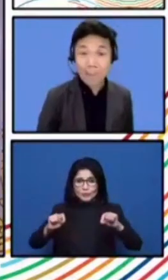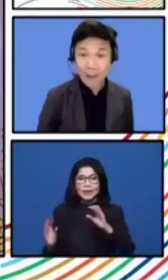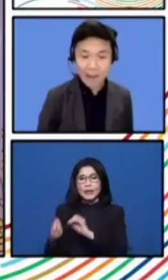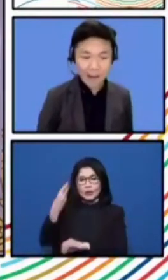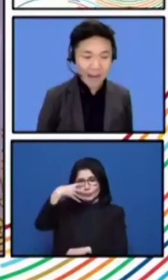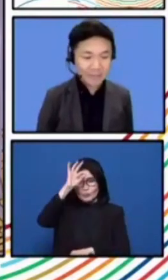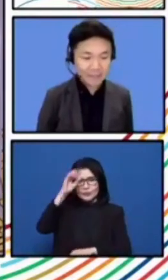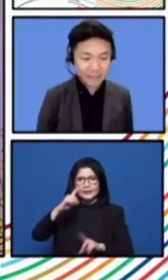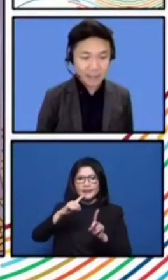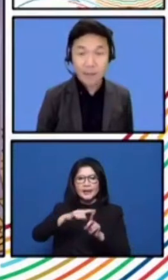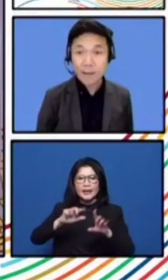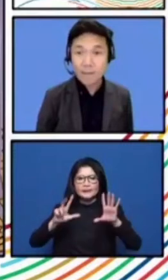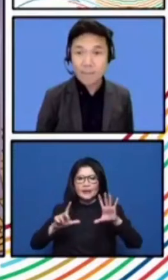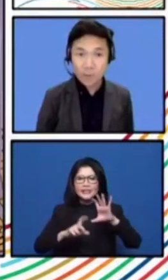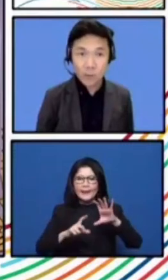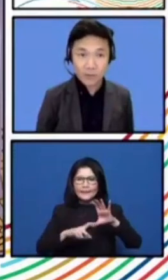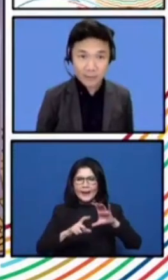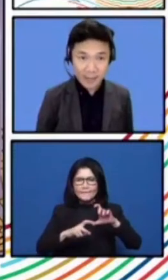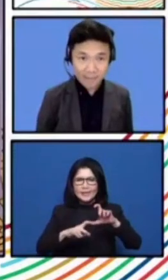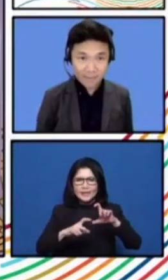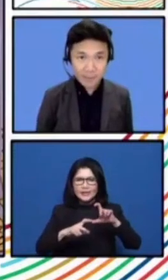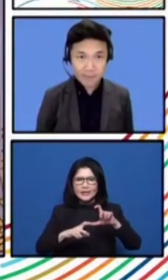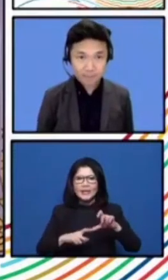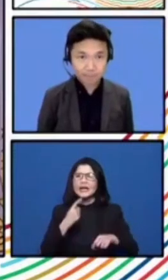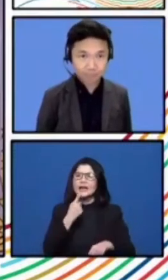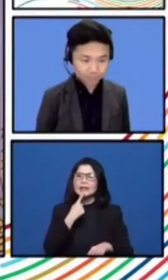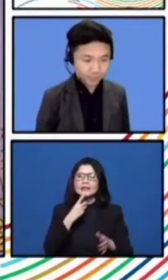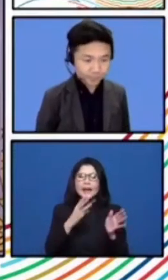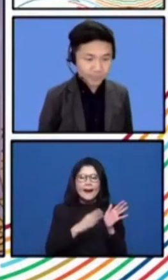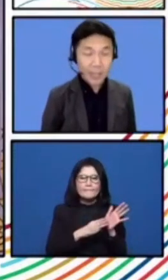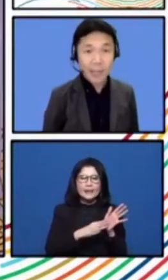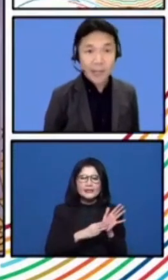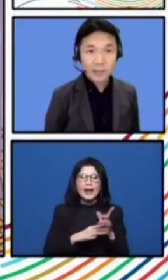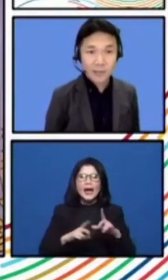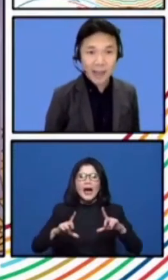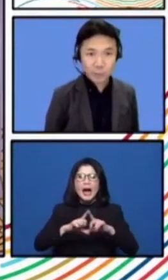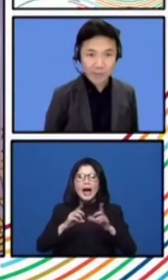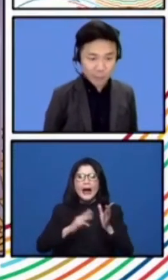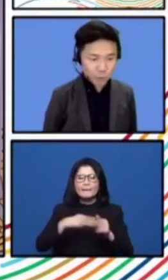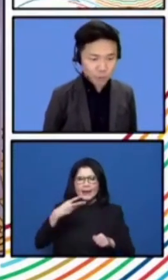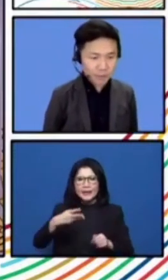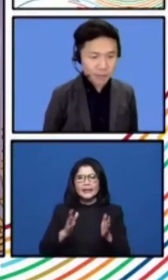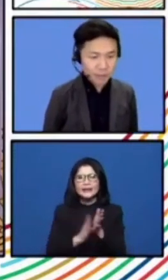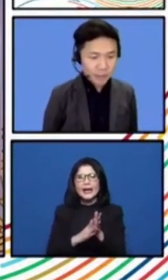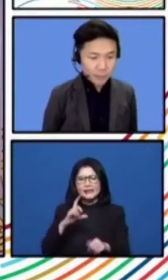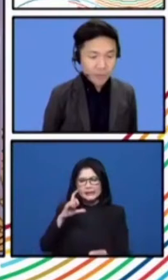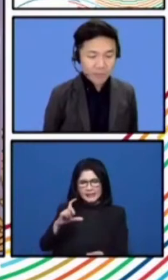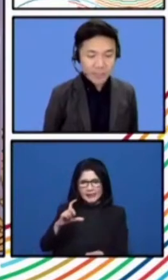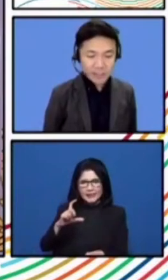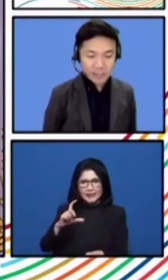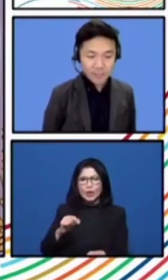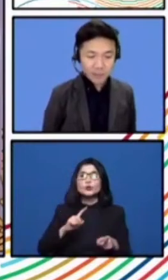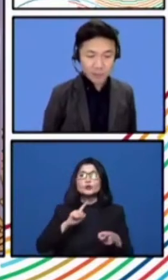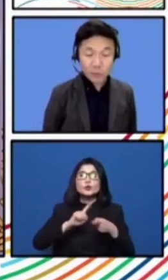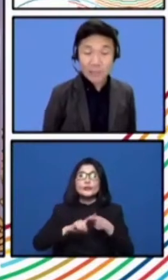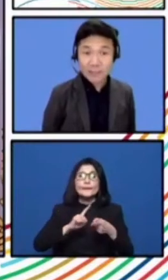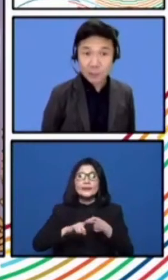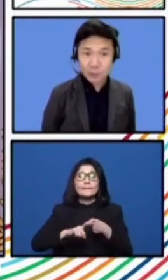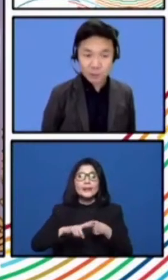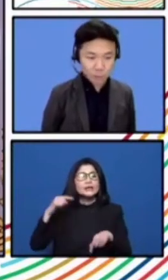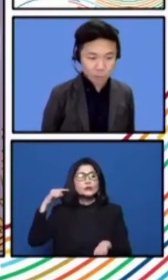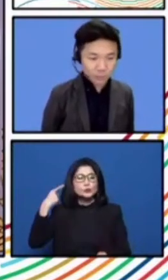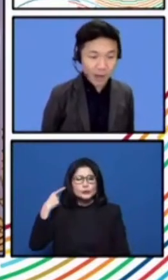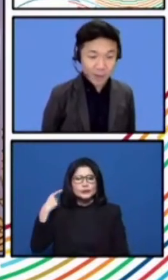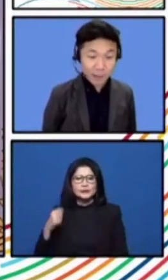Sima and C for the death into the education we have conducted socialization